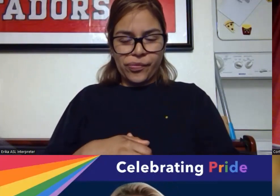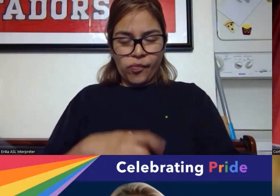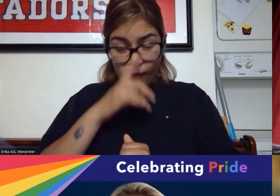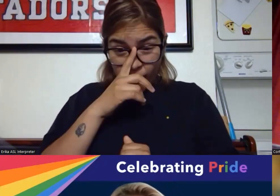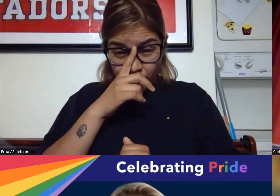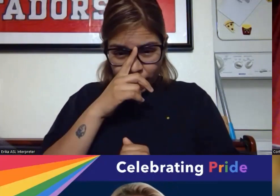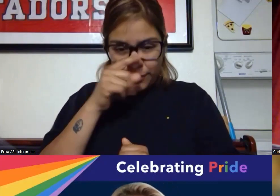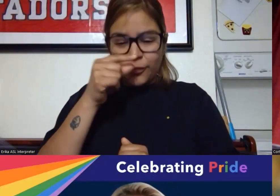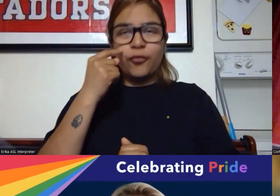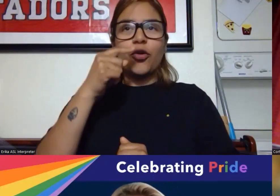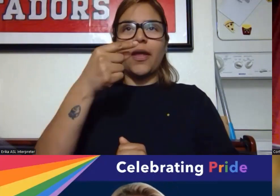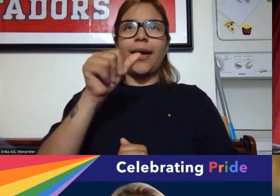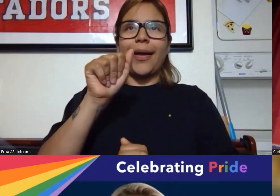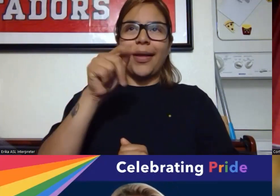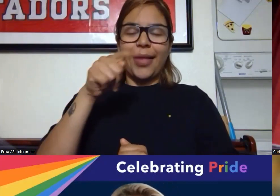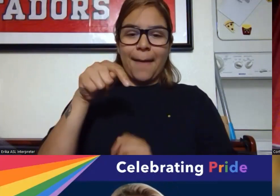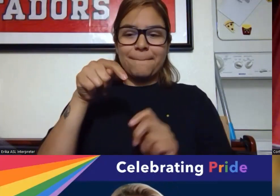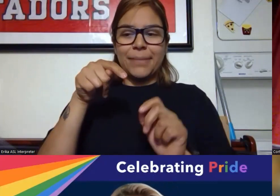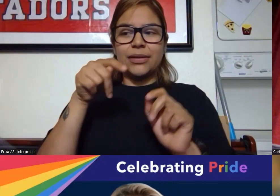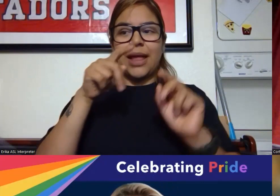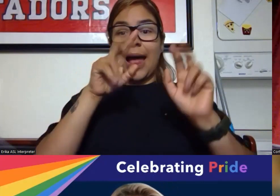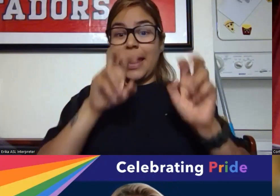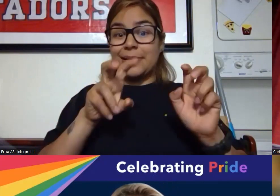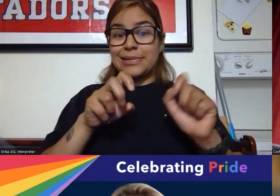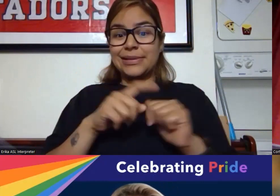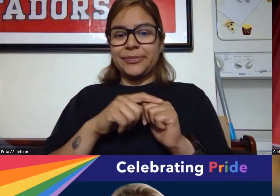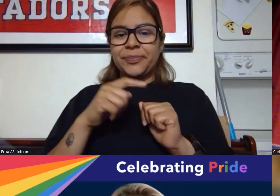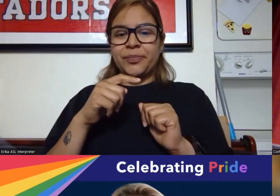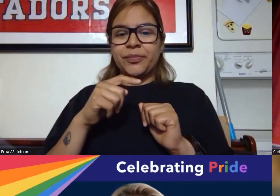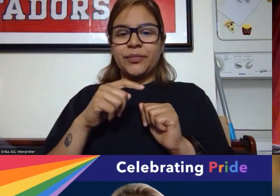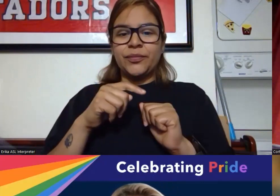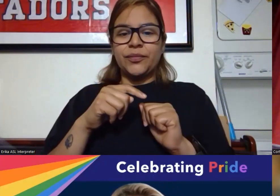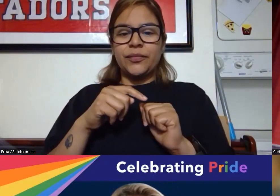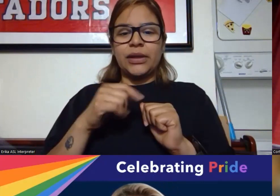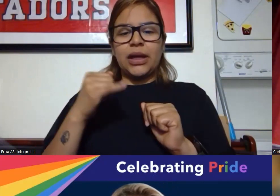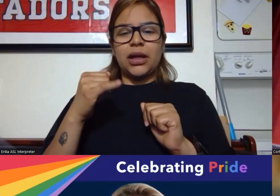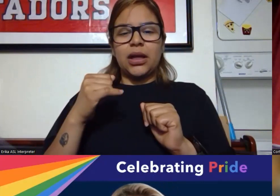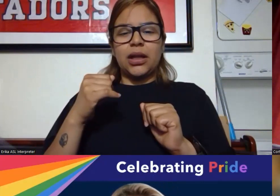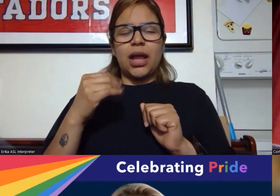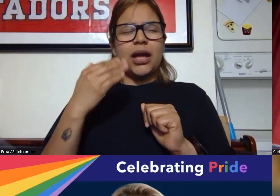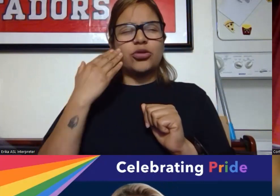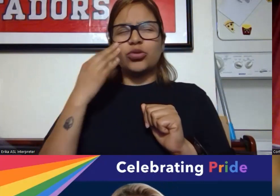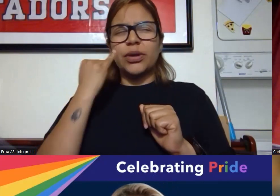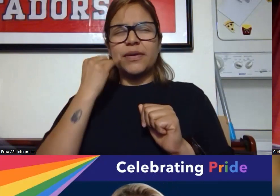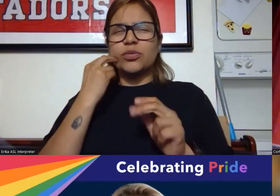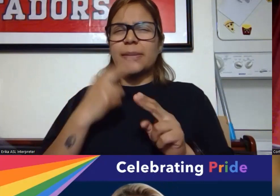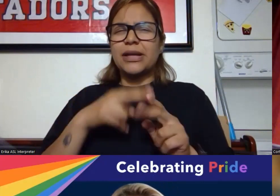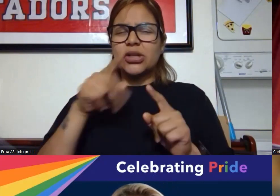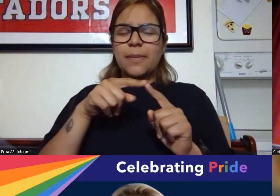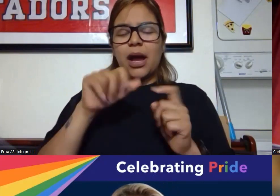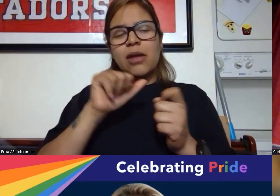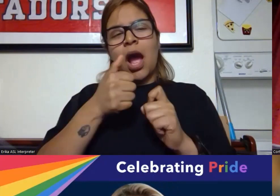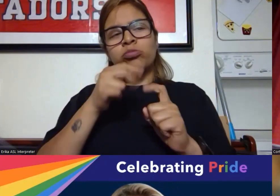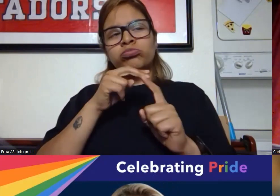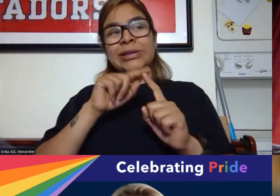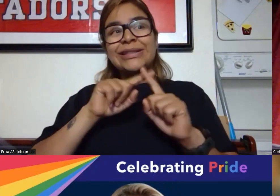gap analysis at this point, but if you can also look at possibly, because it wasn't mentioned, about looking at other ways to